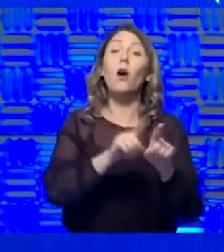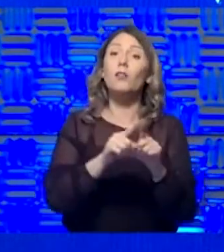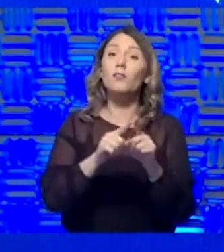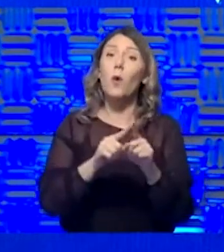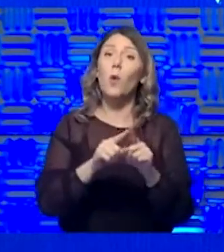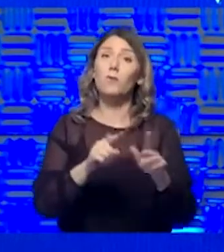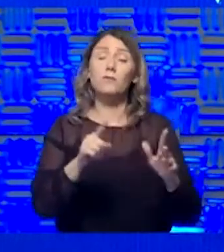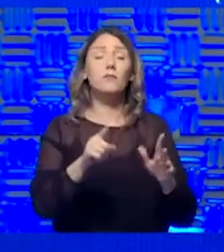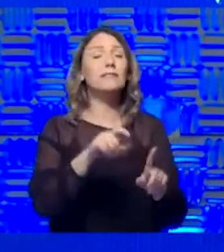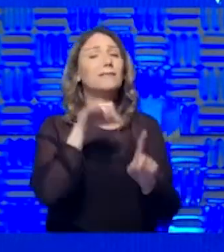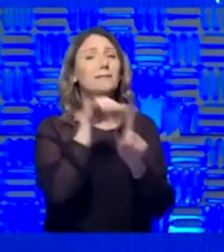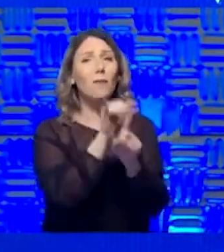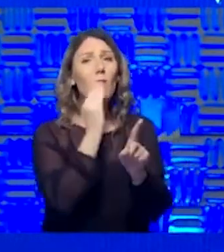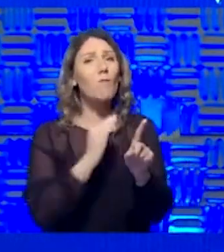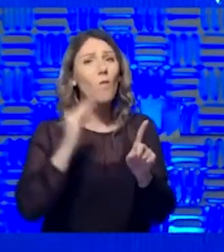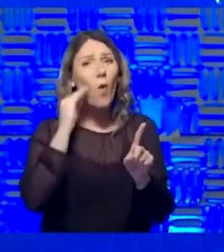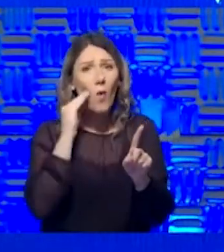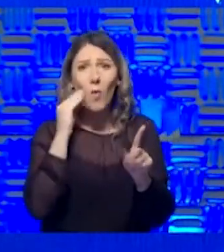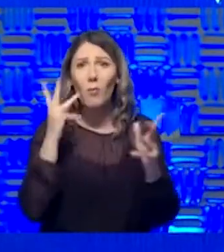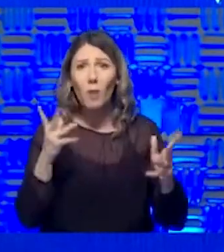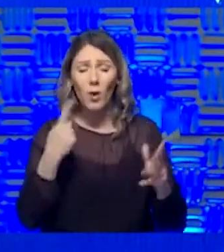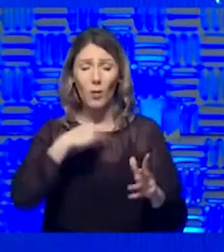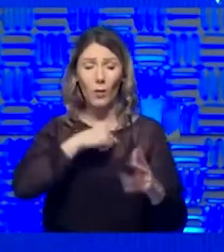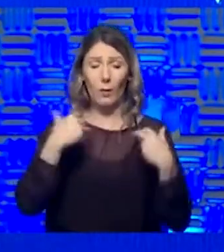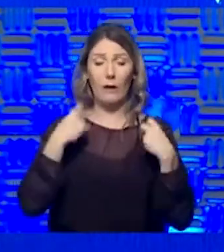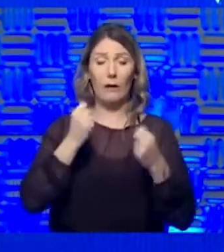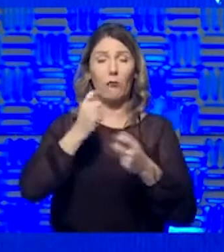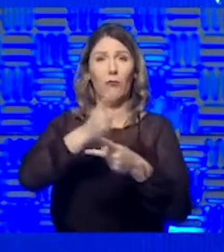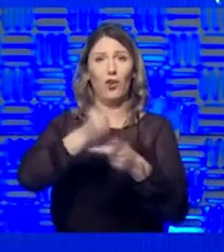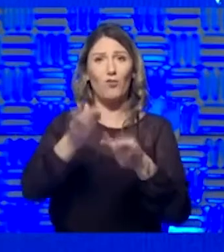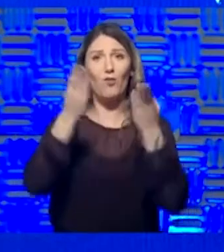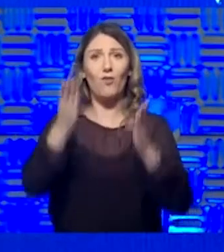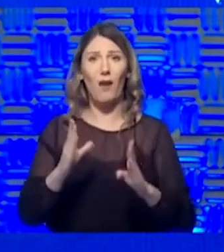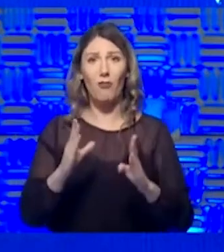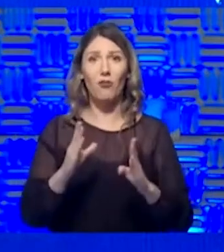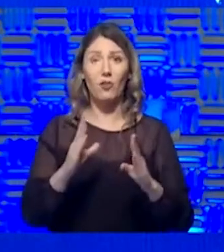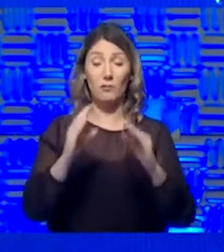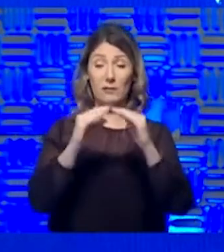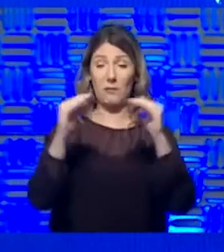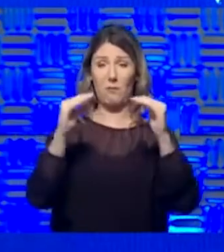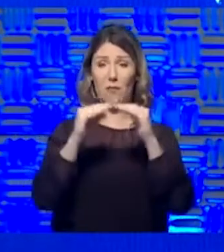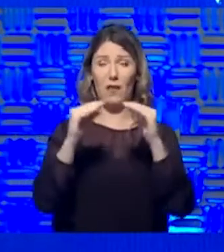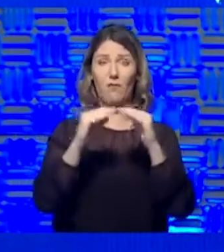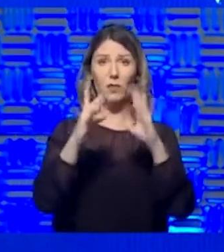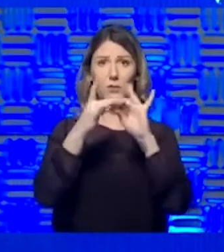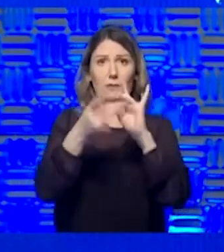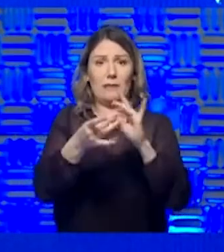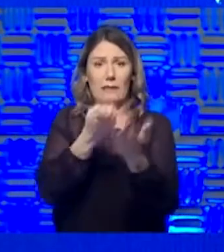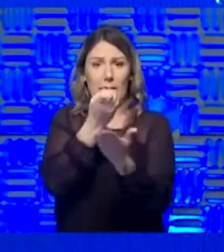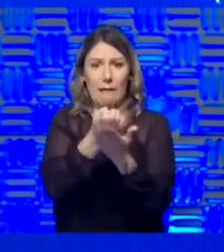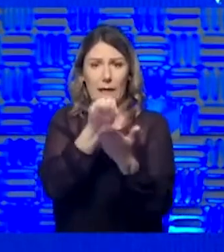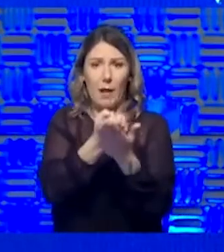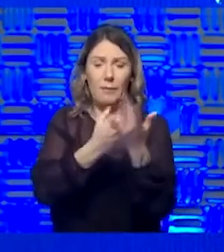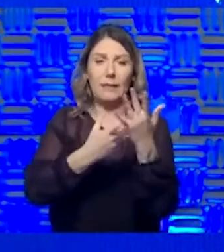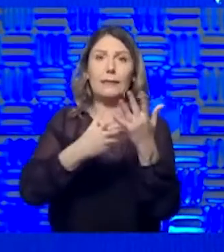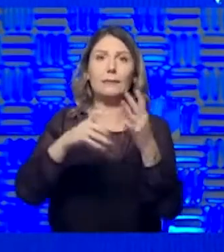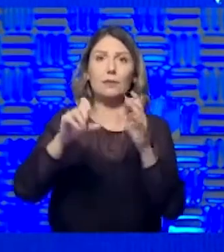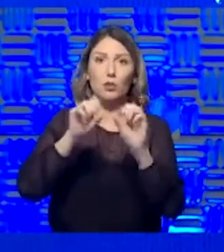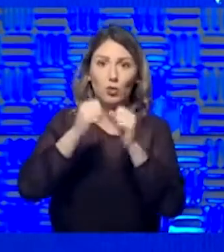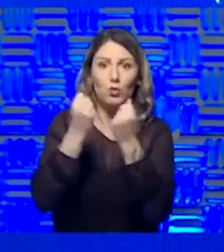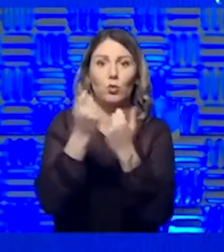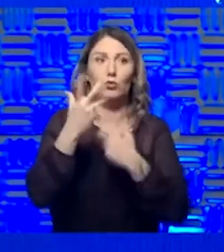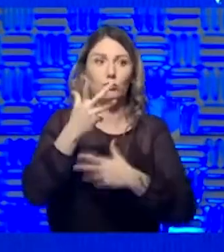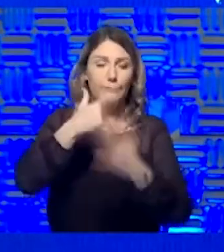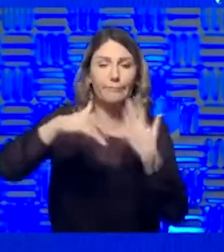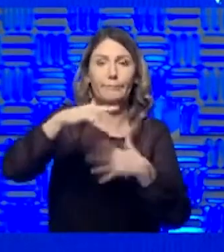know, we're healthcare folks, right? At some level, there's an economic and a social cost that those who are guiding us